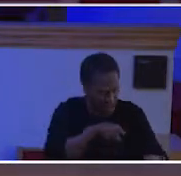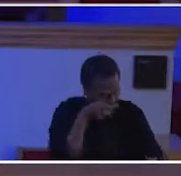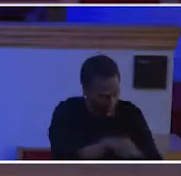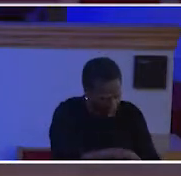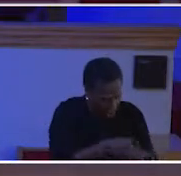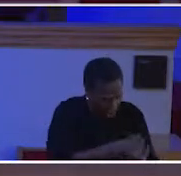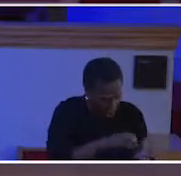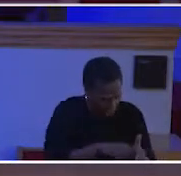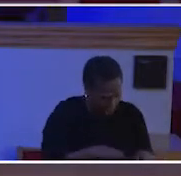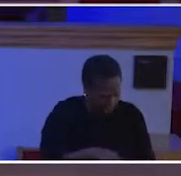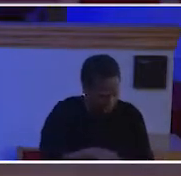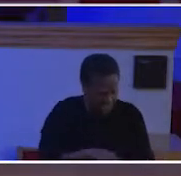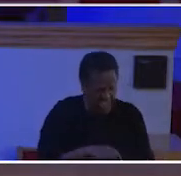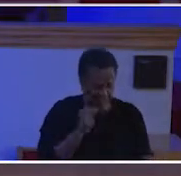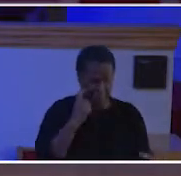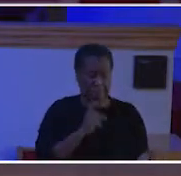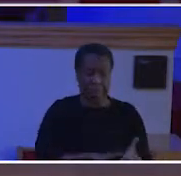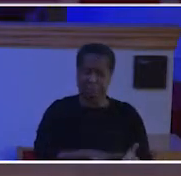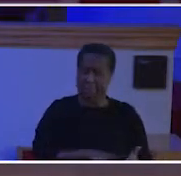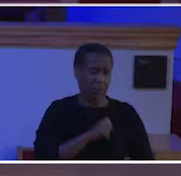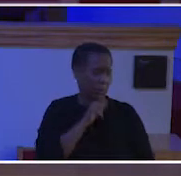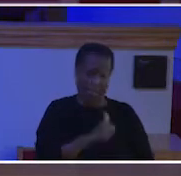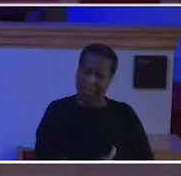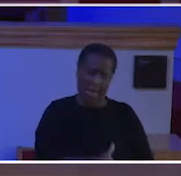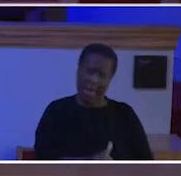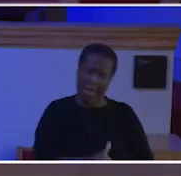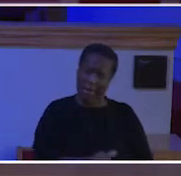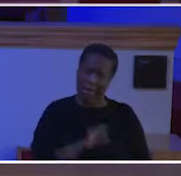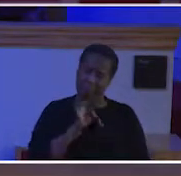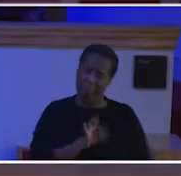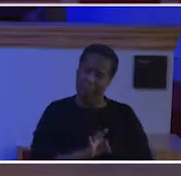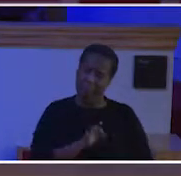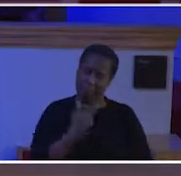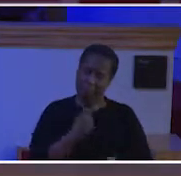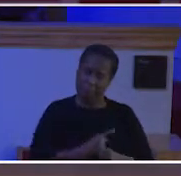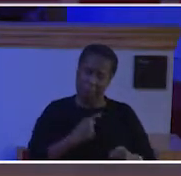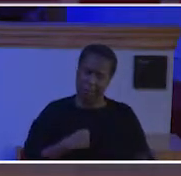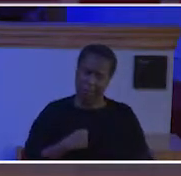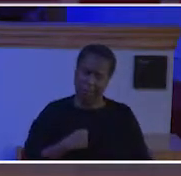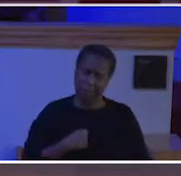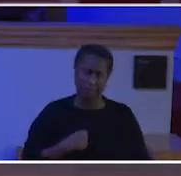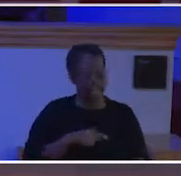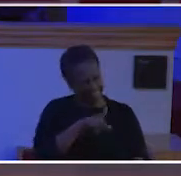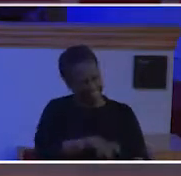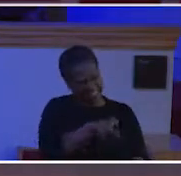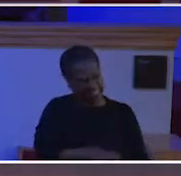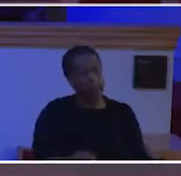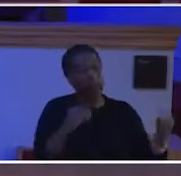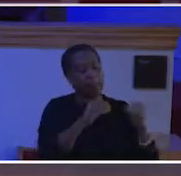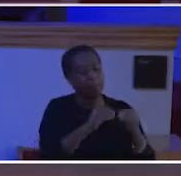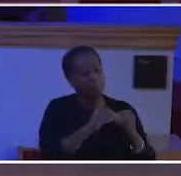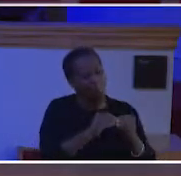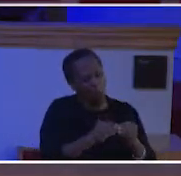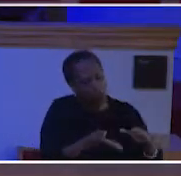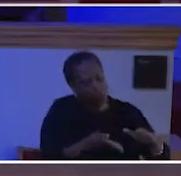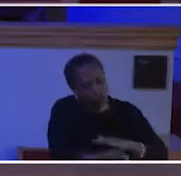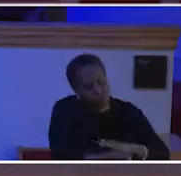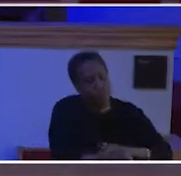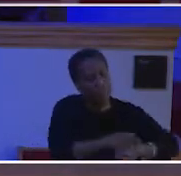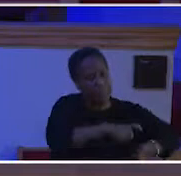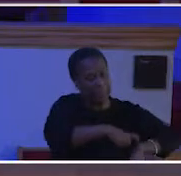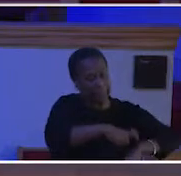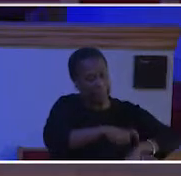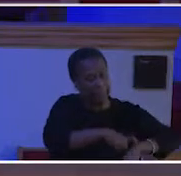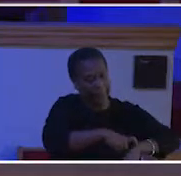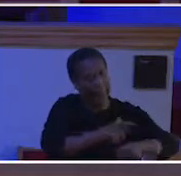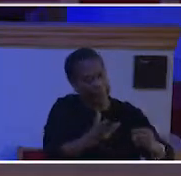cookies and could tell they were not quite done. They needed a little longer time in the oven